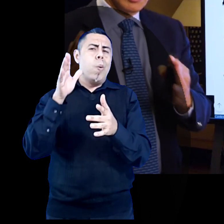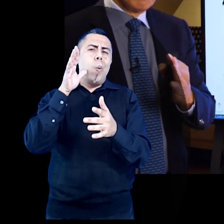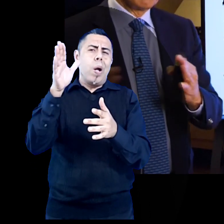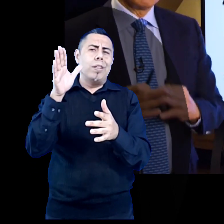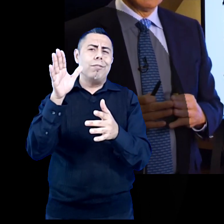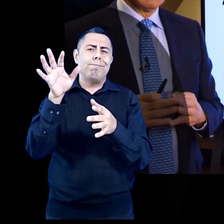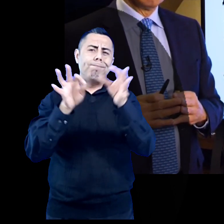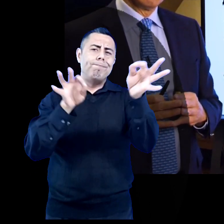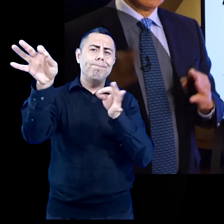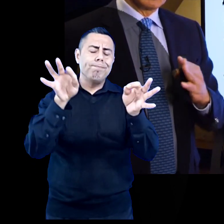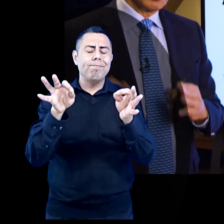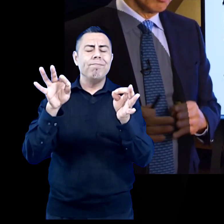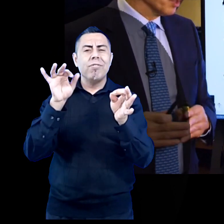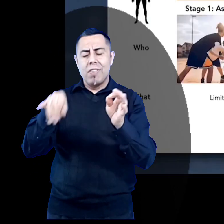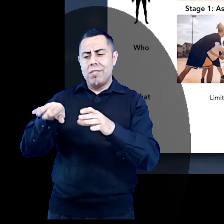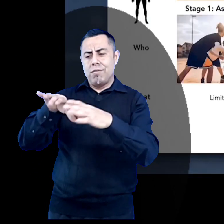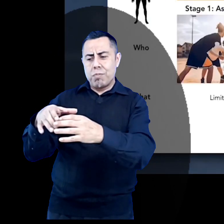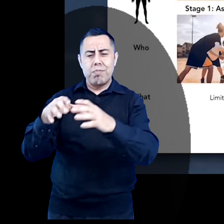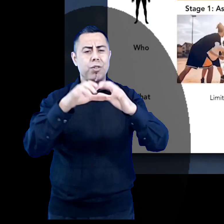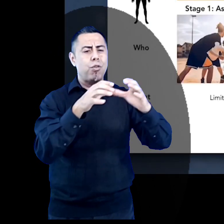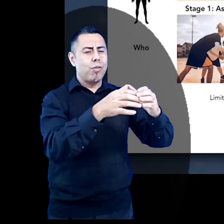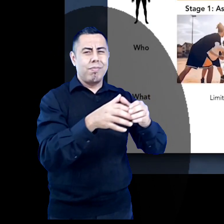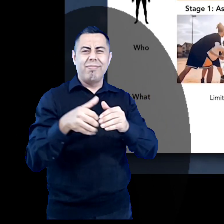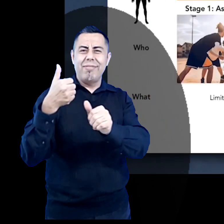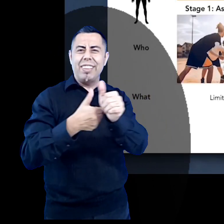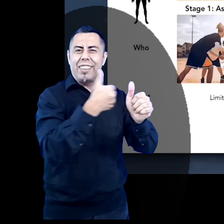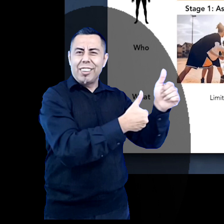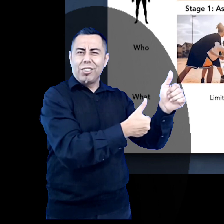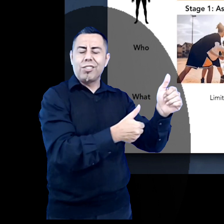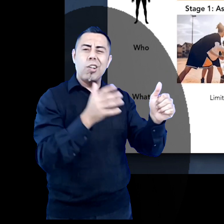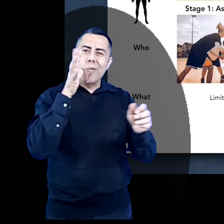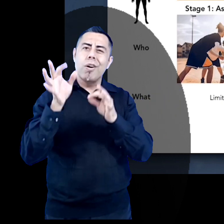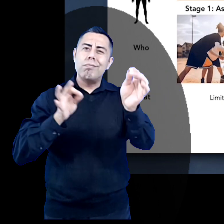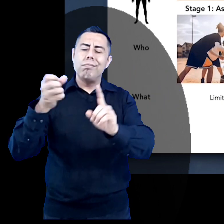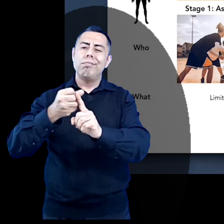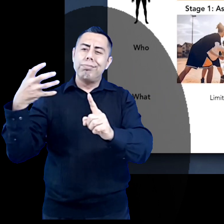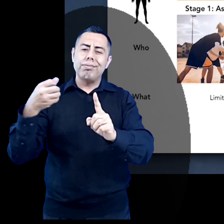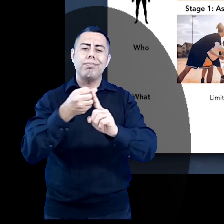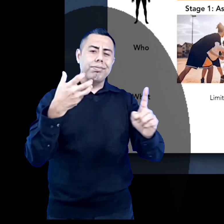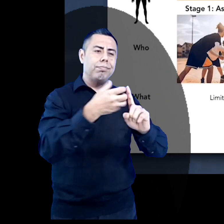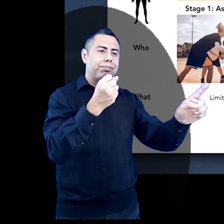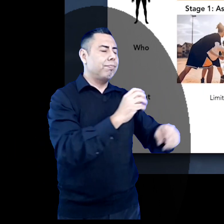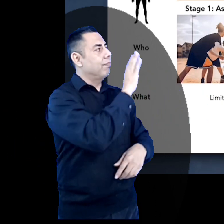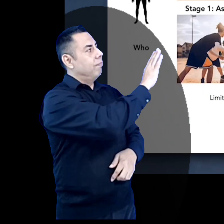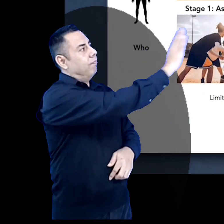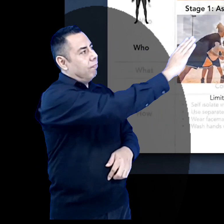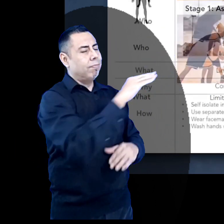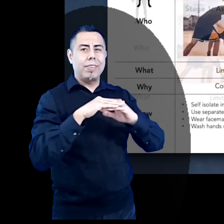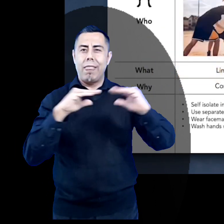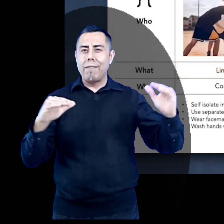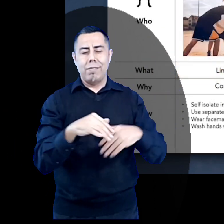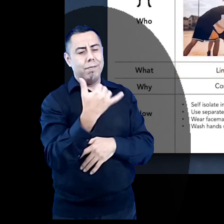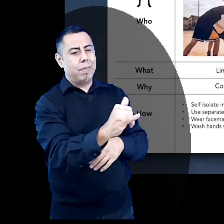break up these categories and speak to each of these categories of the stages